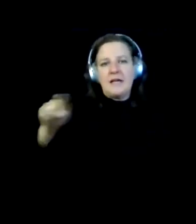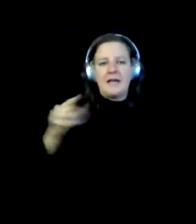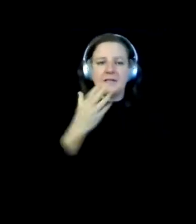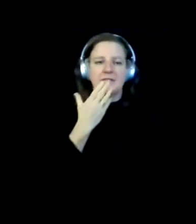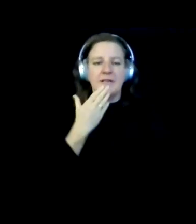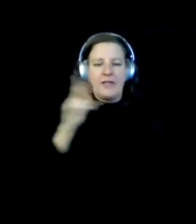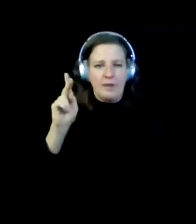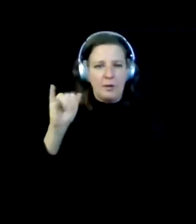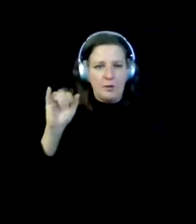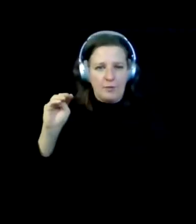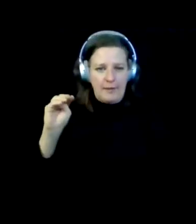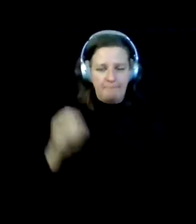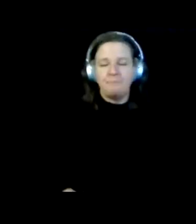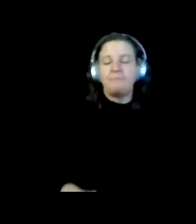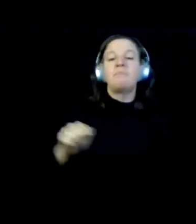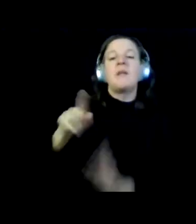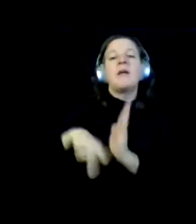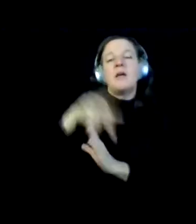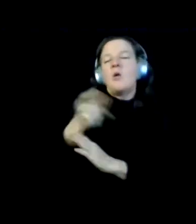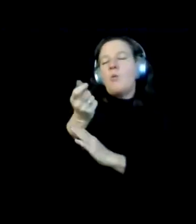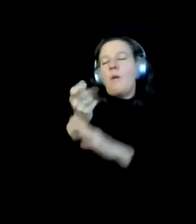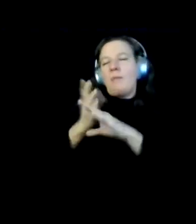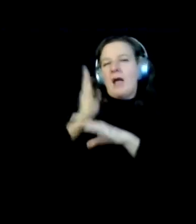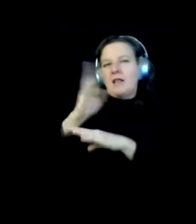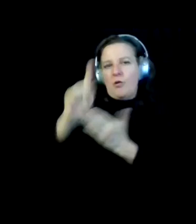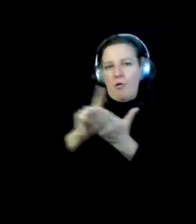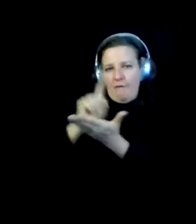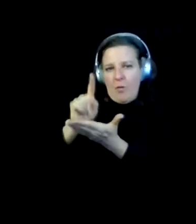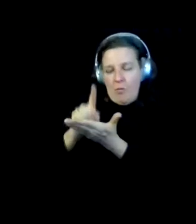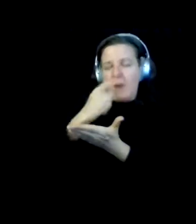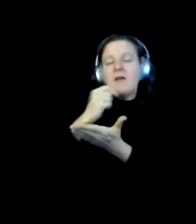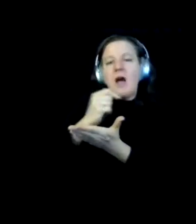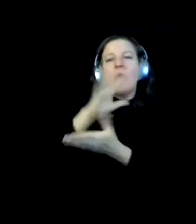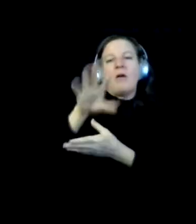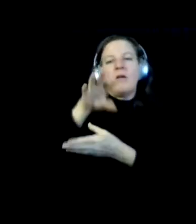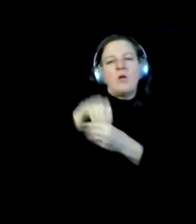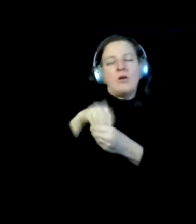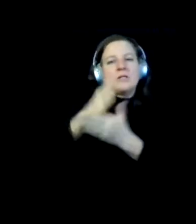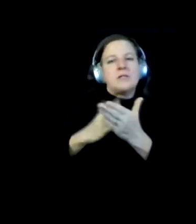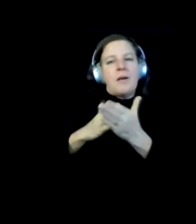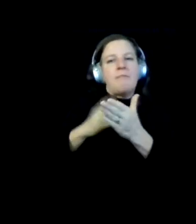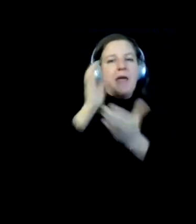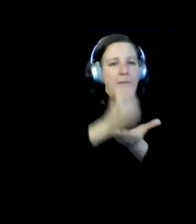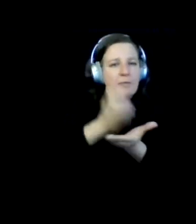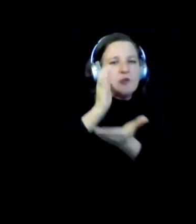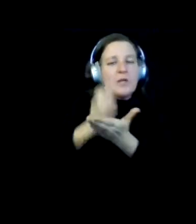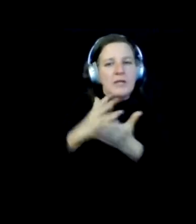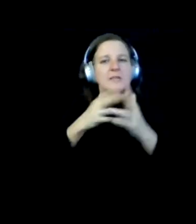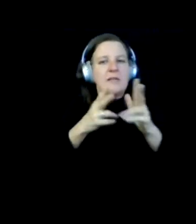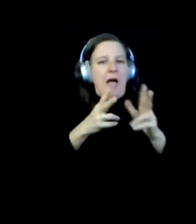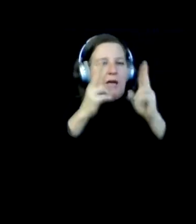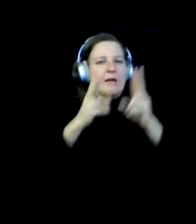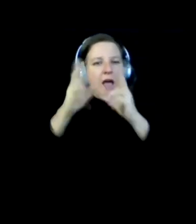hour as we have edited in images and some excerpts of all of the videos that are on